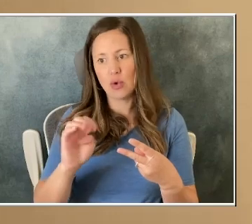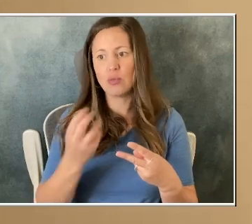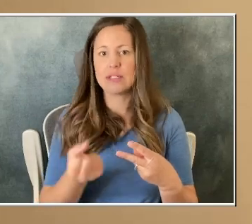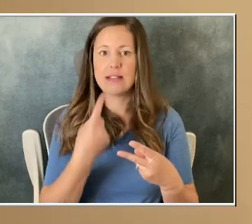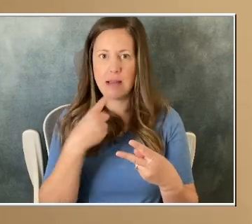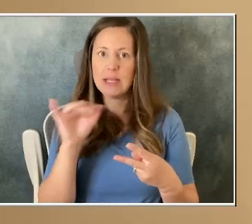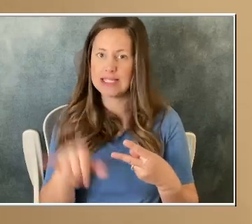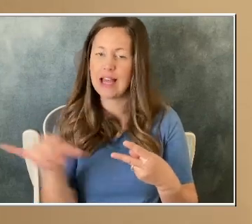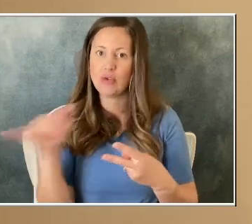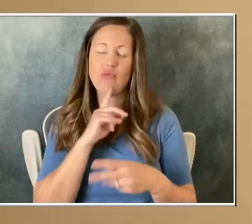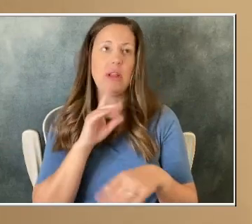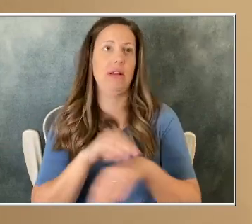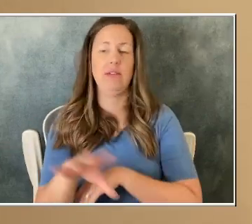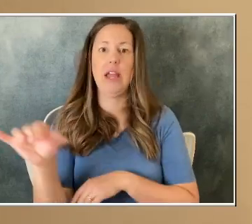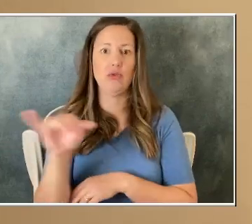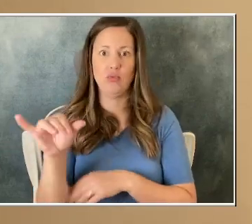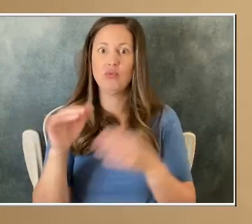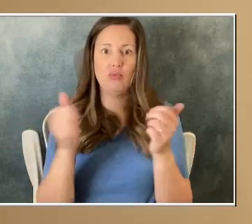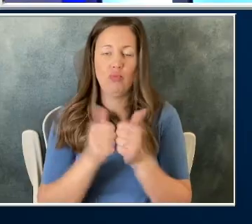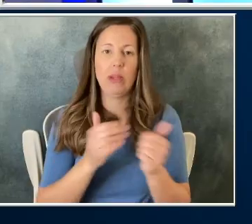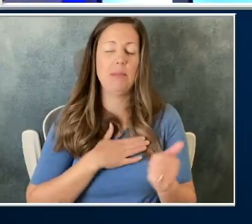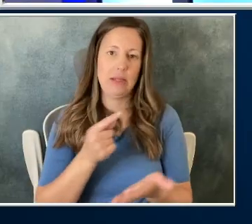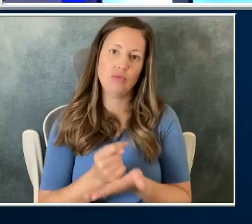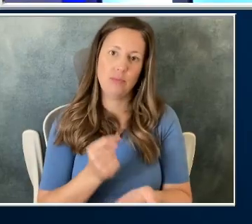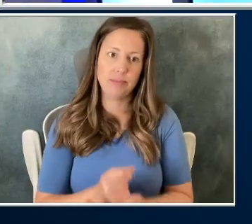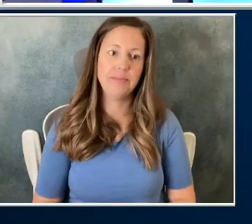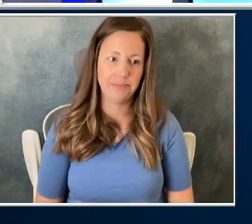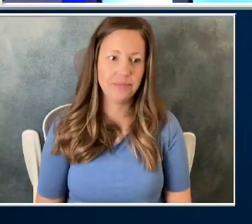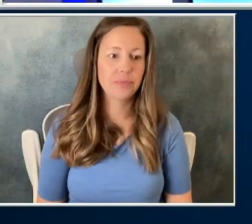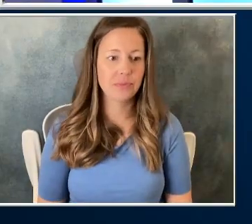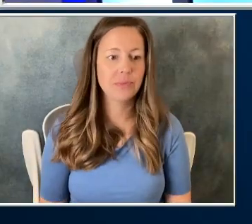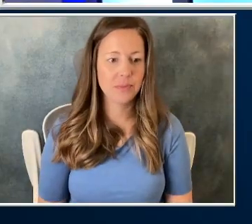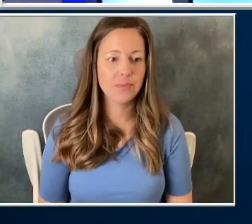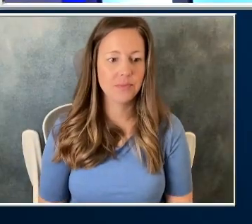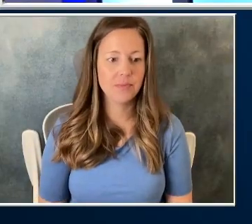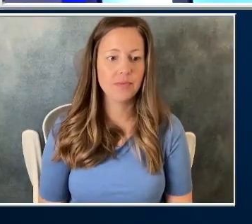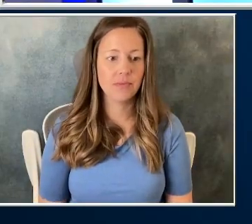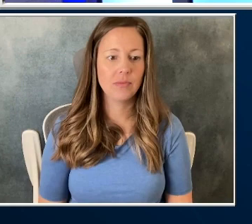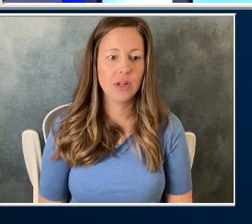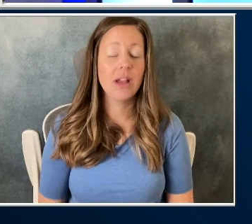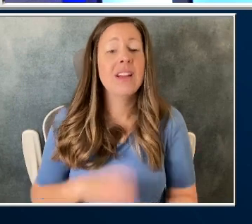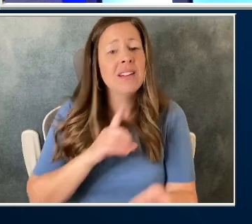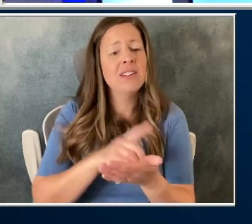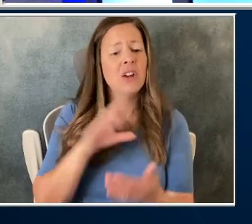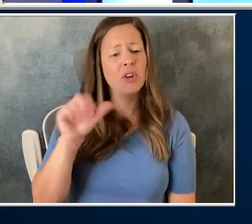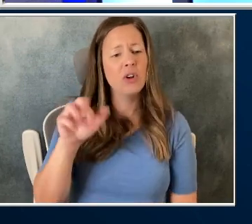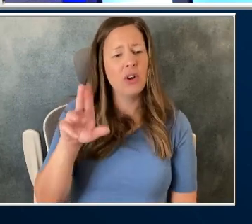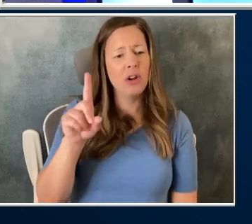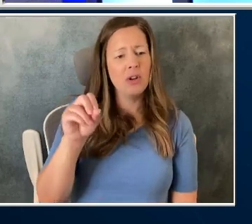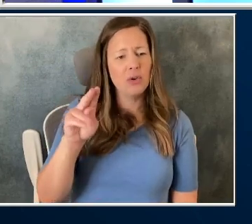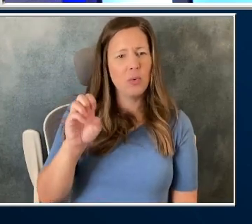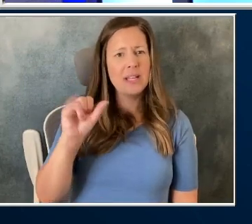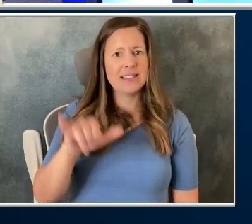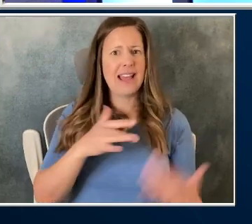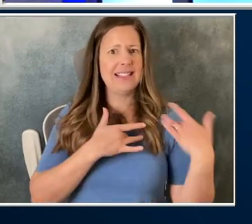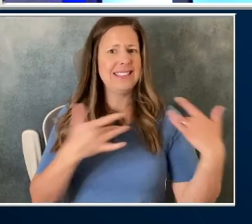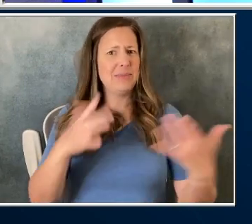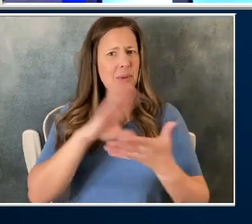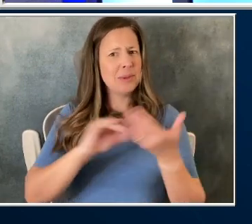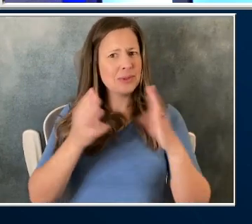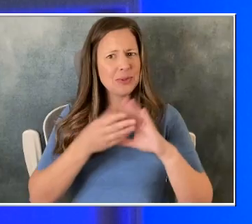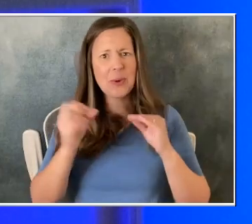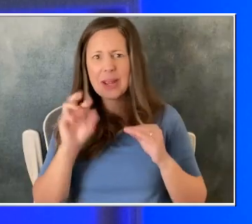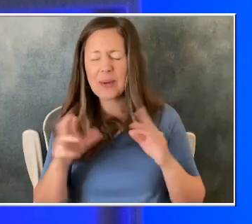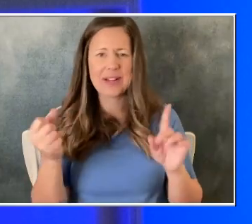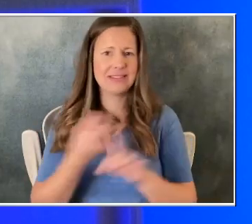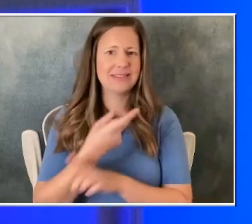for me during my treatment. Dr. Cardona, is this a typical story, or what's going on here? I will say that there's